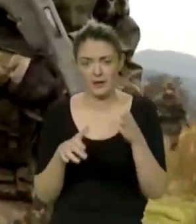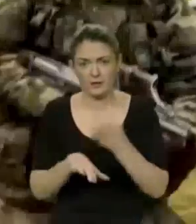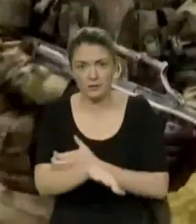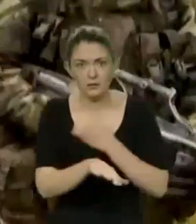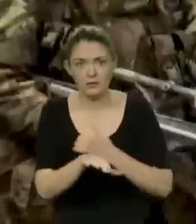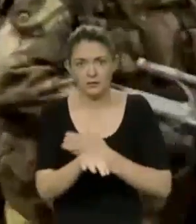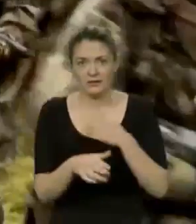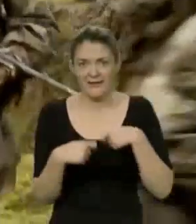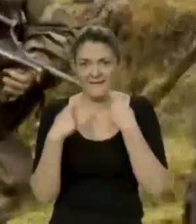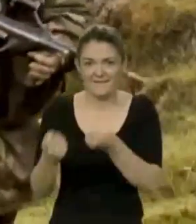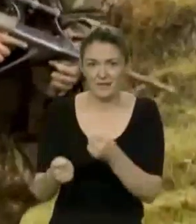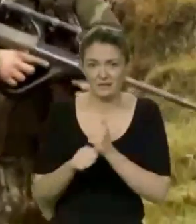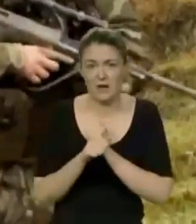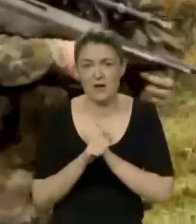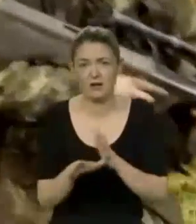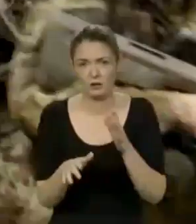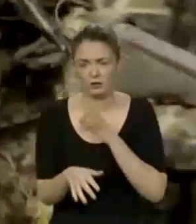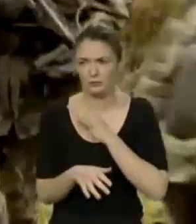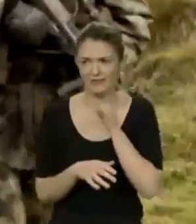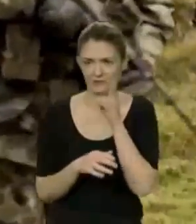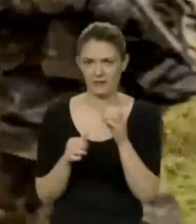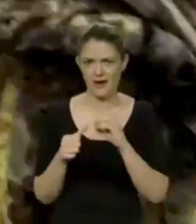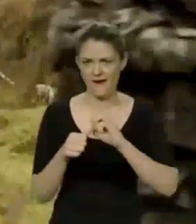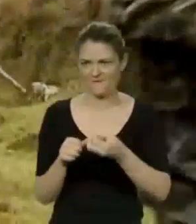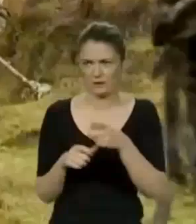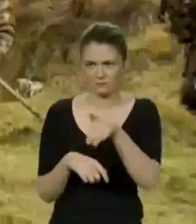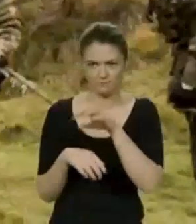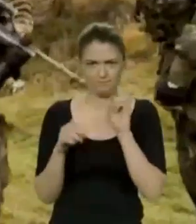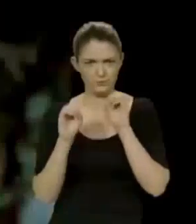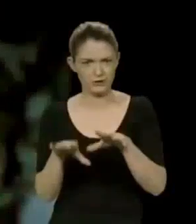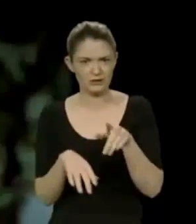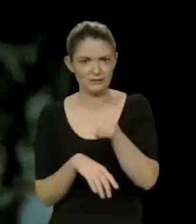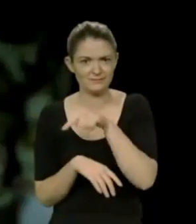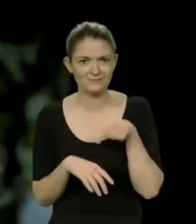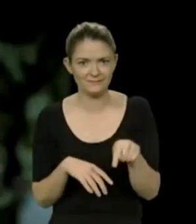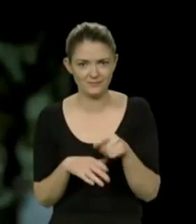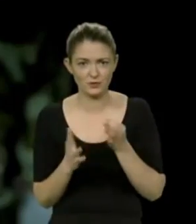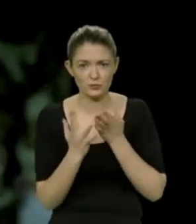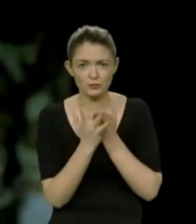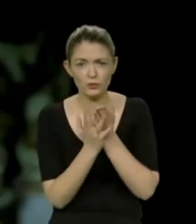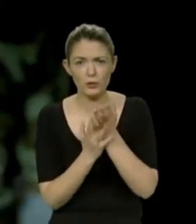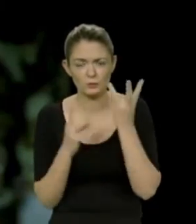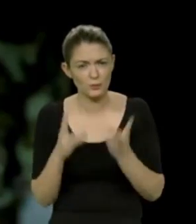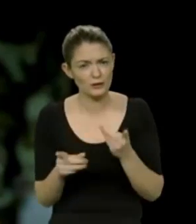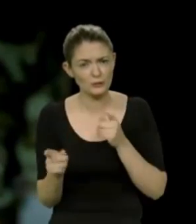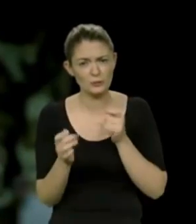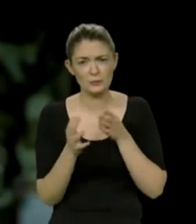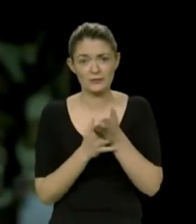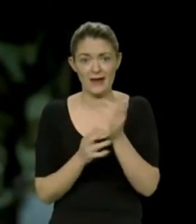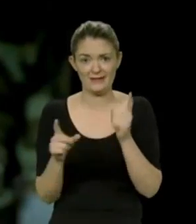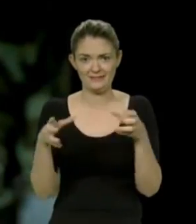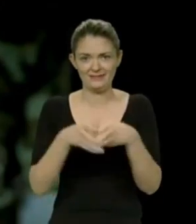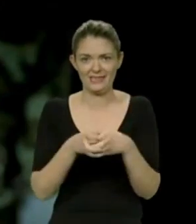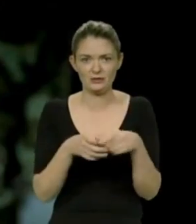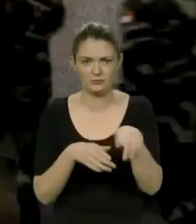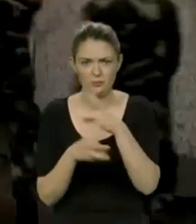all. It was good to see the effort that was put in, that they wanted to get through this, and they wanted to do it as a section, and they wanted to work well as a troop